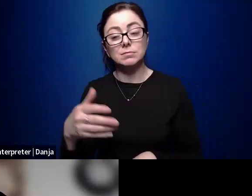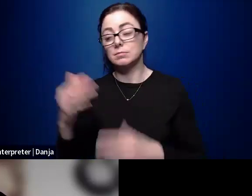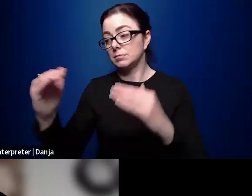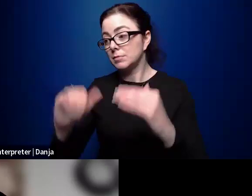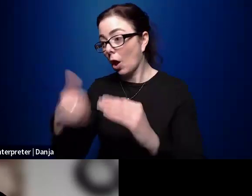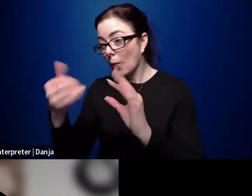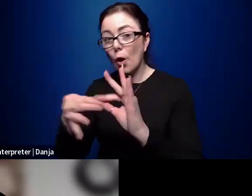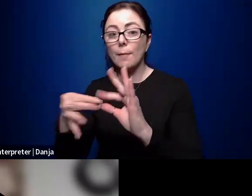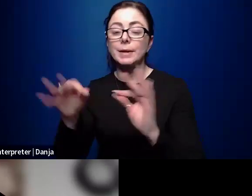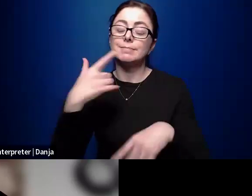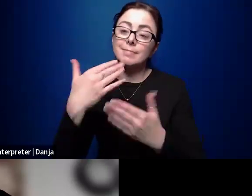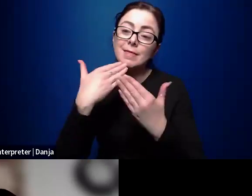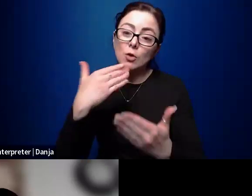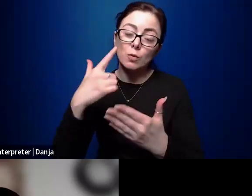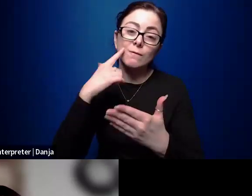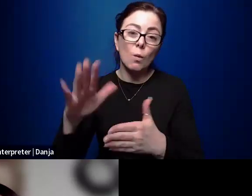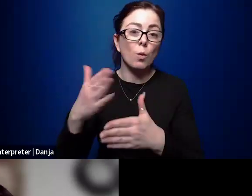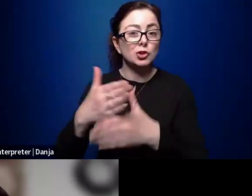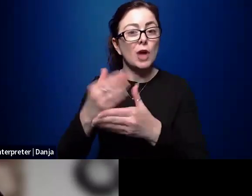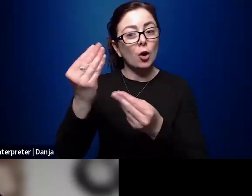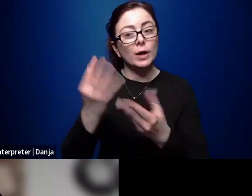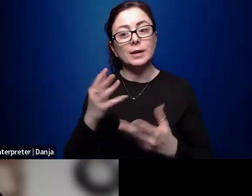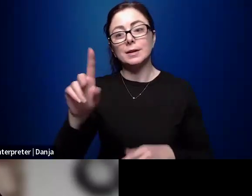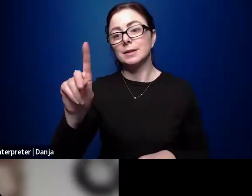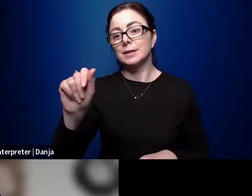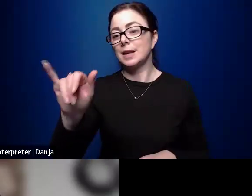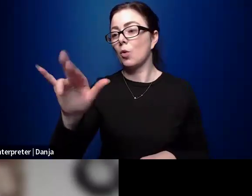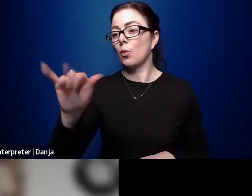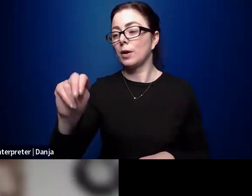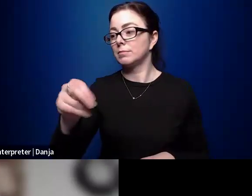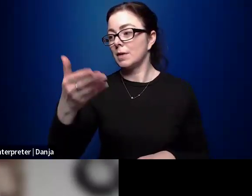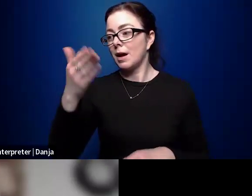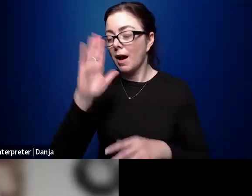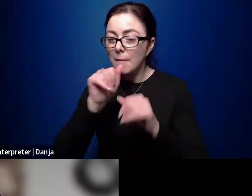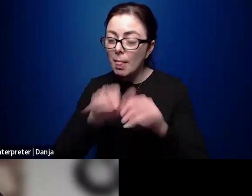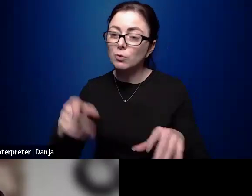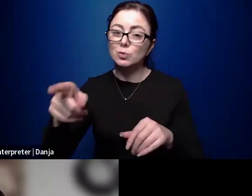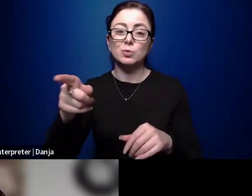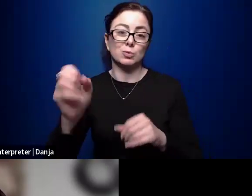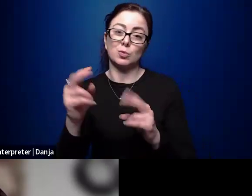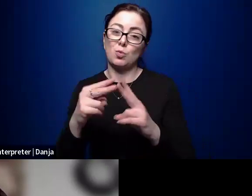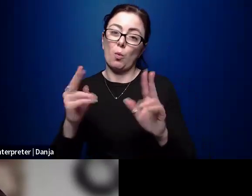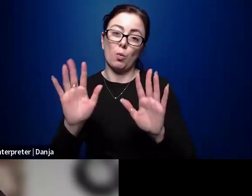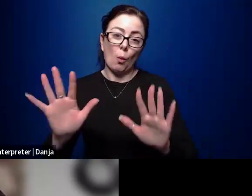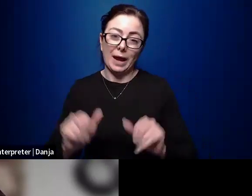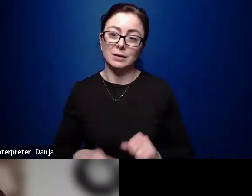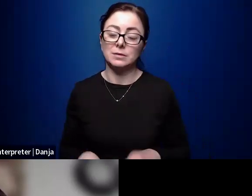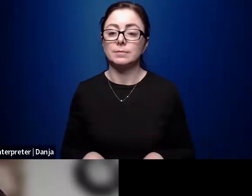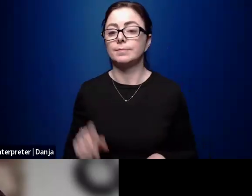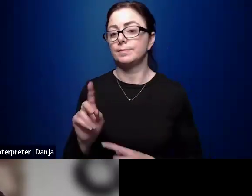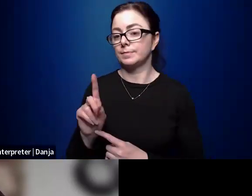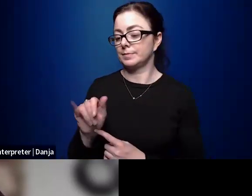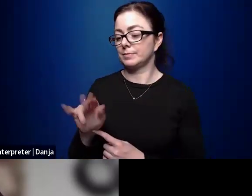so courageous." Thank you. Thank you. I really appreciate. I know that's not easy